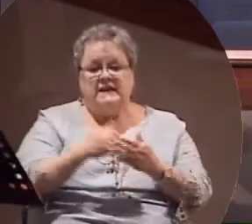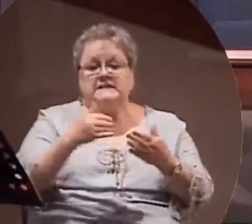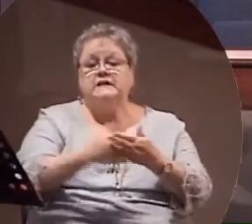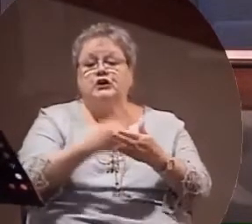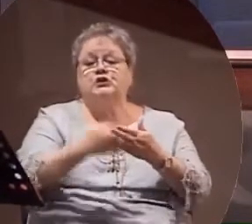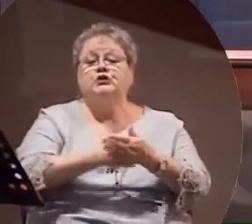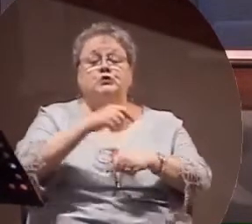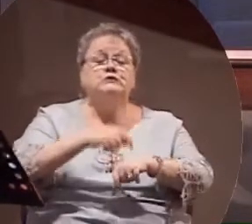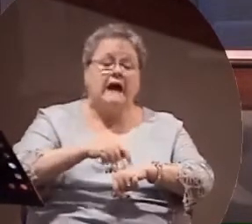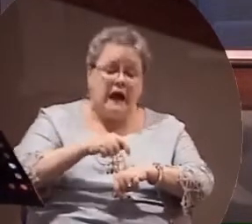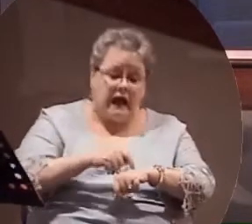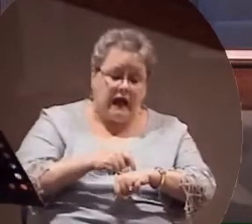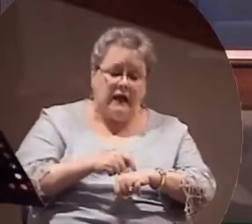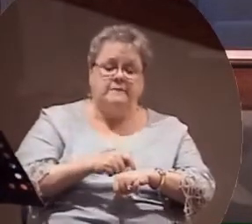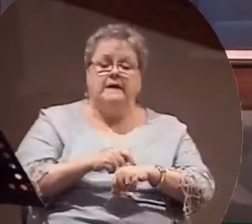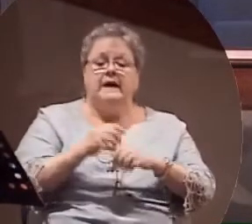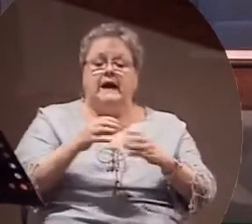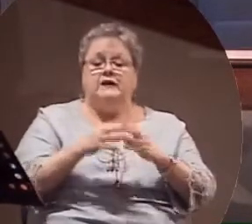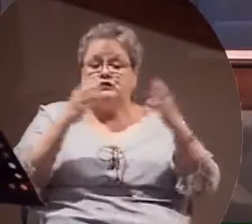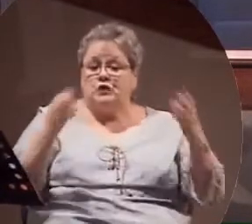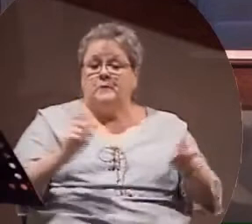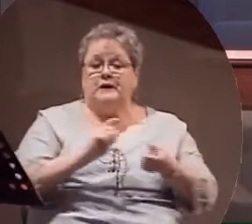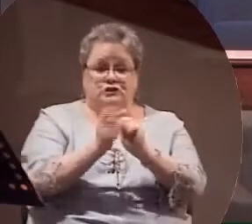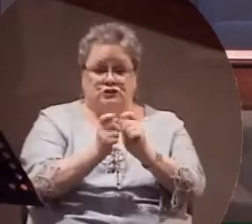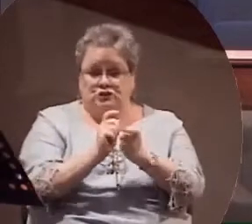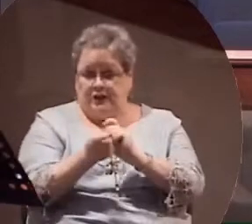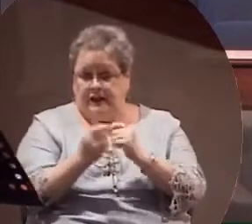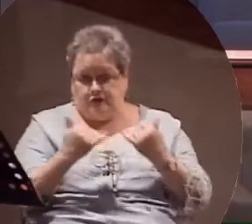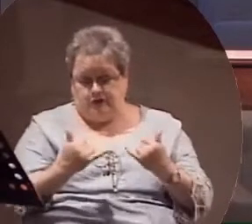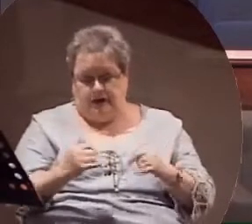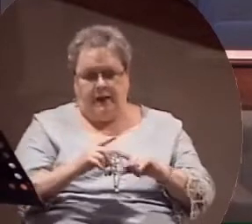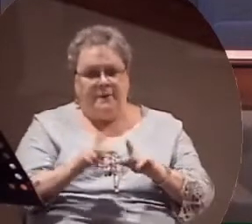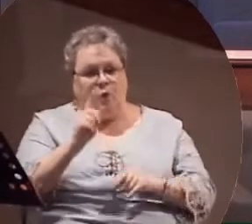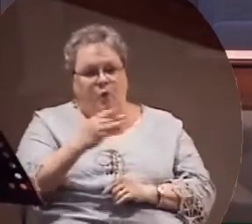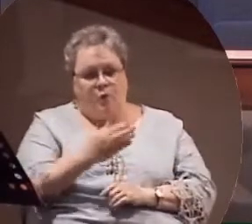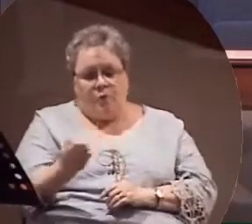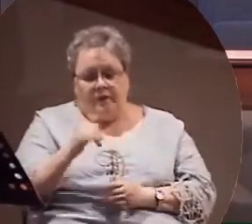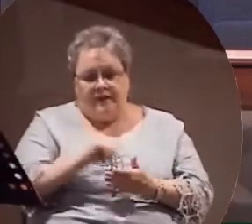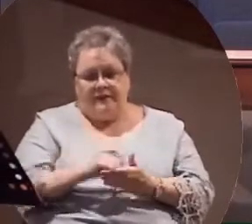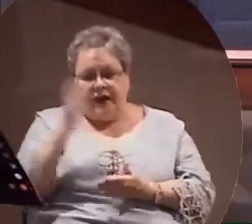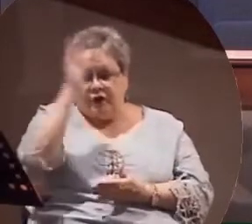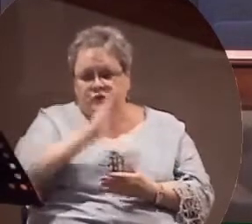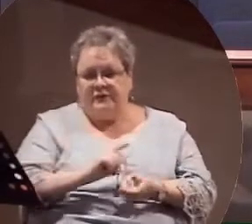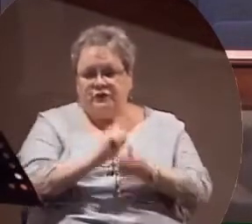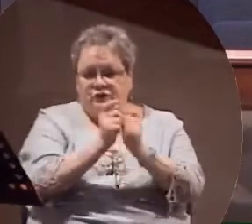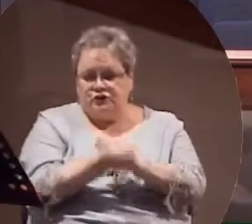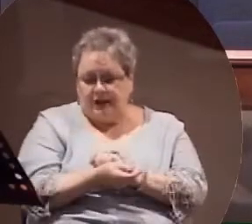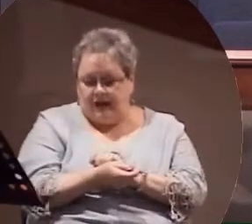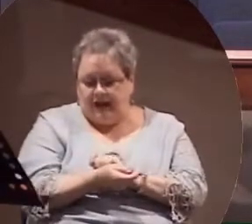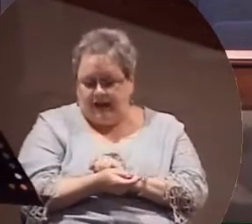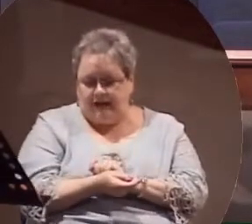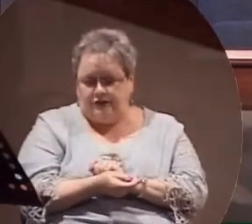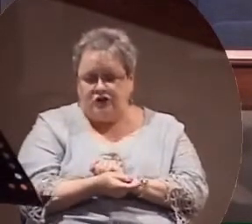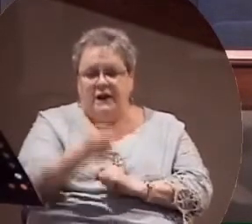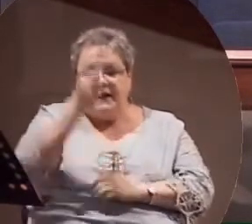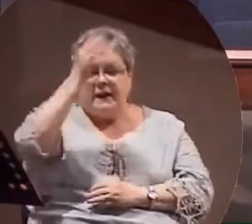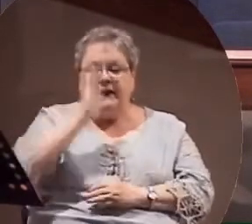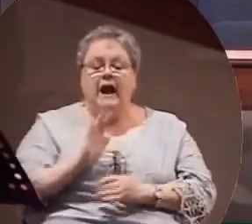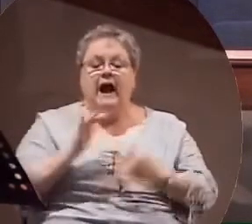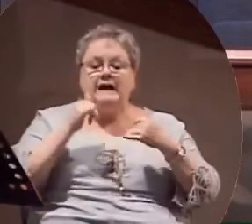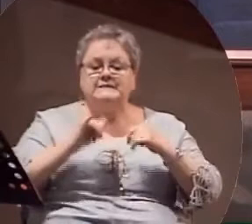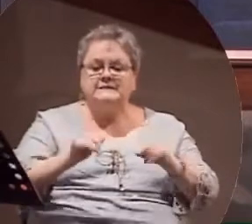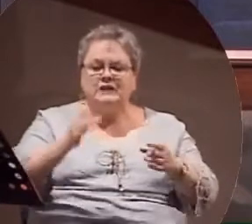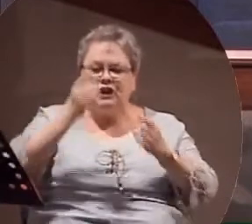realize that certainly a lot has changed in these days. But there's one thing that'll never change, and that's this fact. God